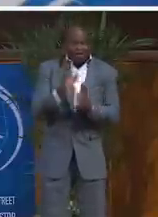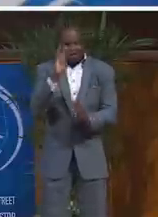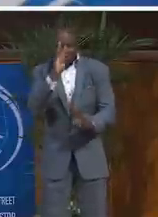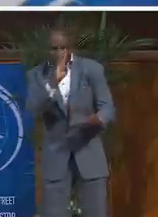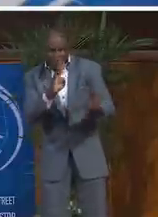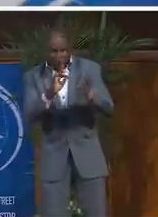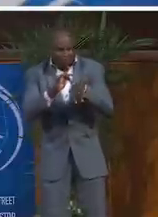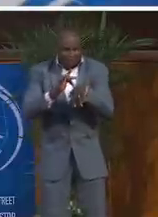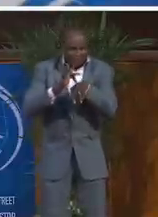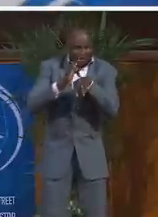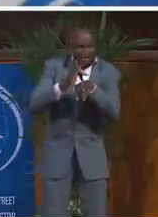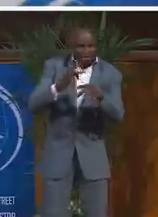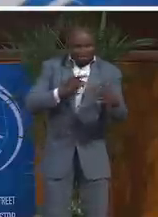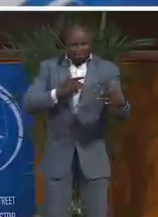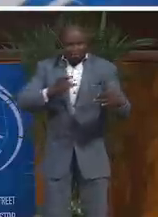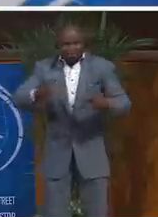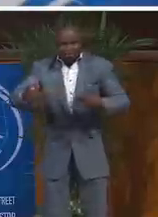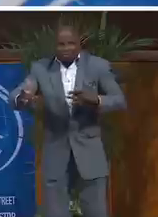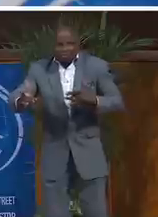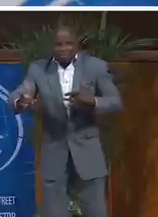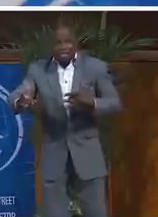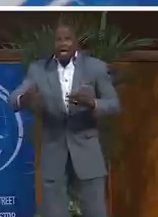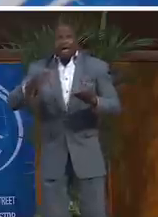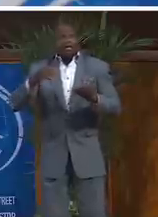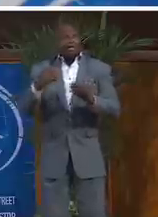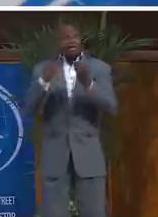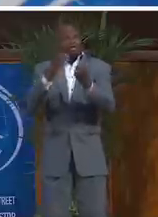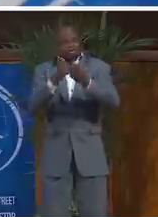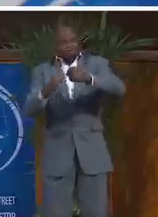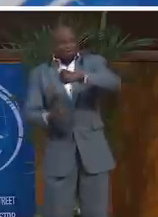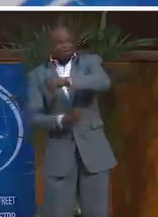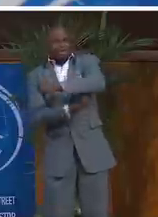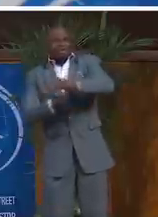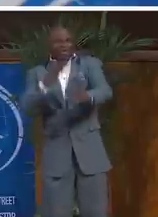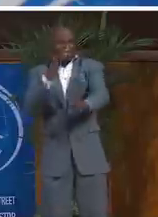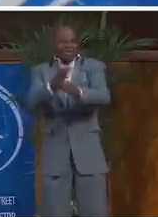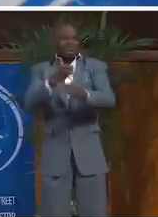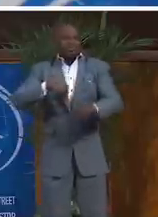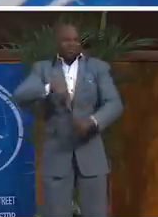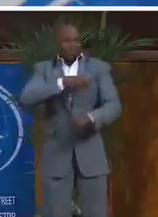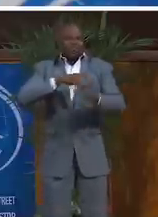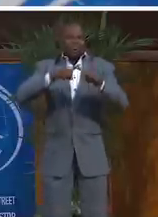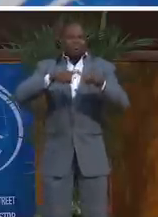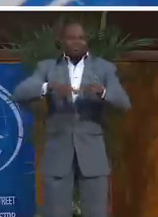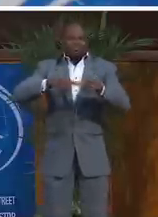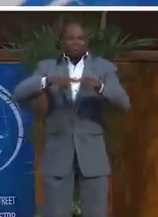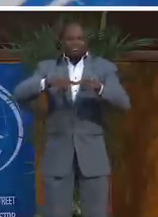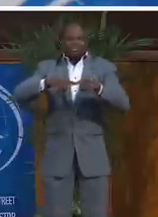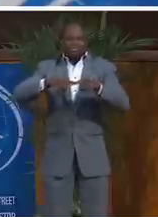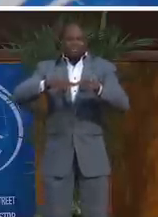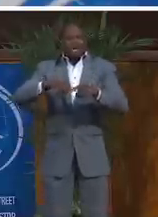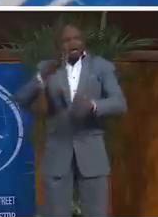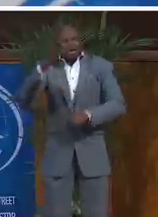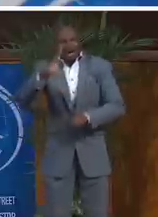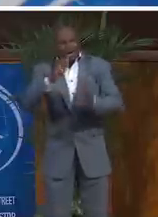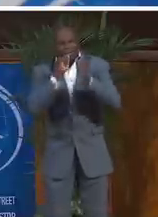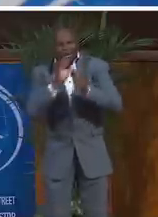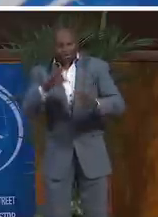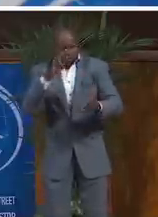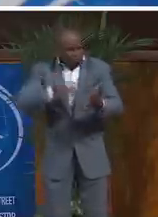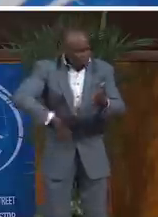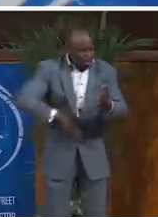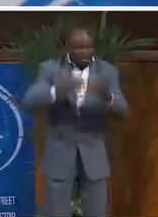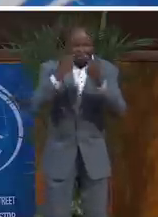and worried and concerned and give us a foundation of faith upon which we stand. God bless the reading,